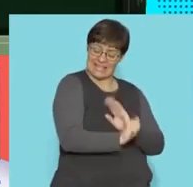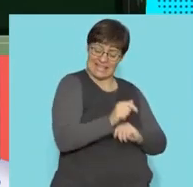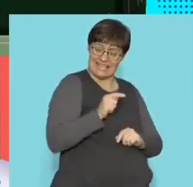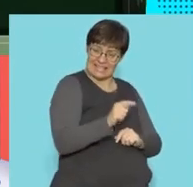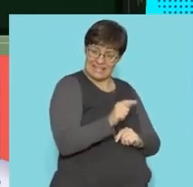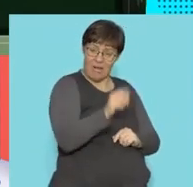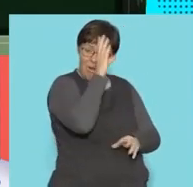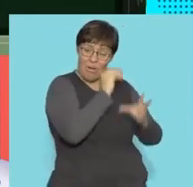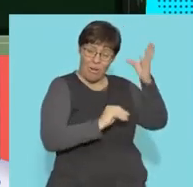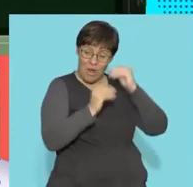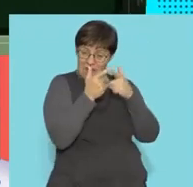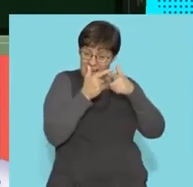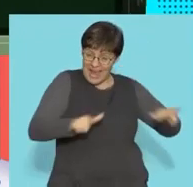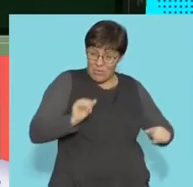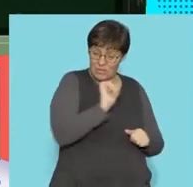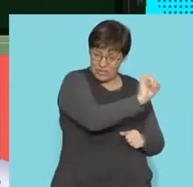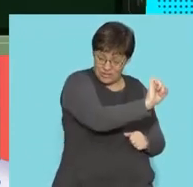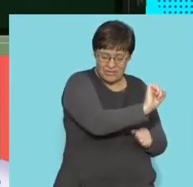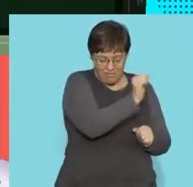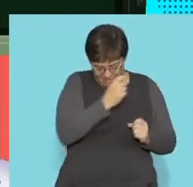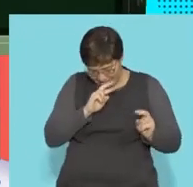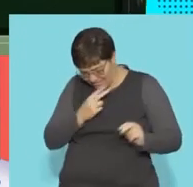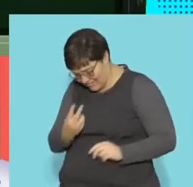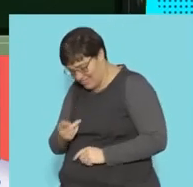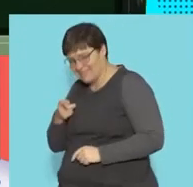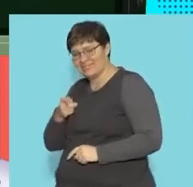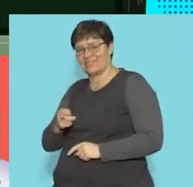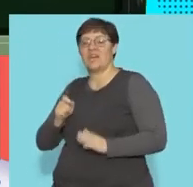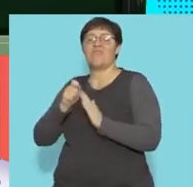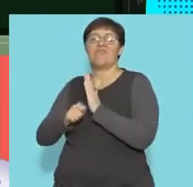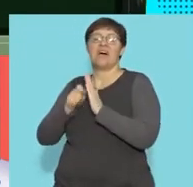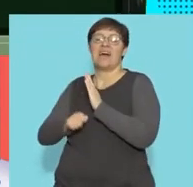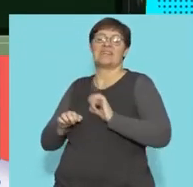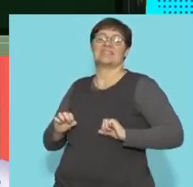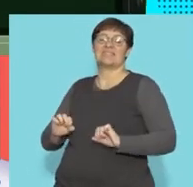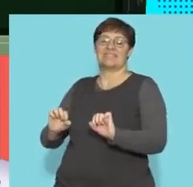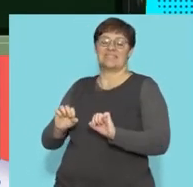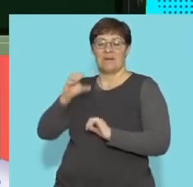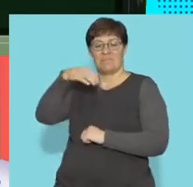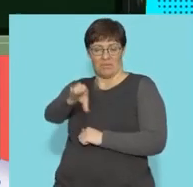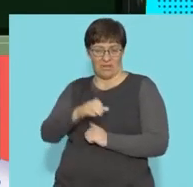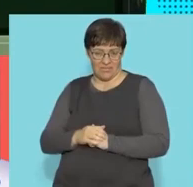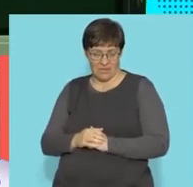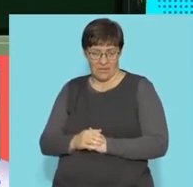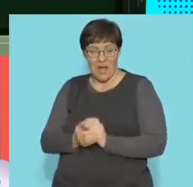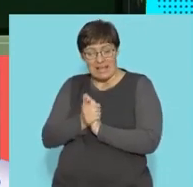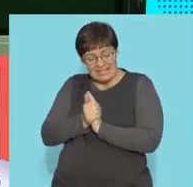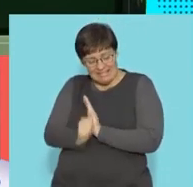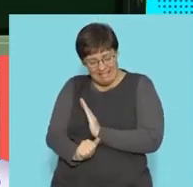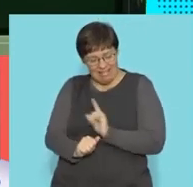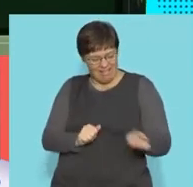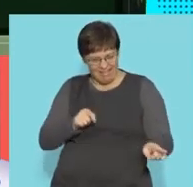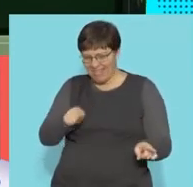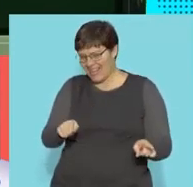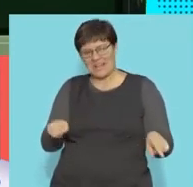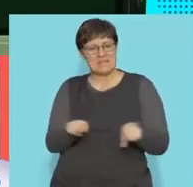in your languages, transfer them across to the life sciences because the skills remain the same.